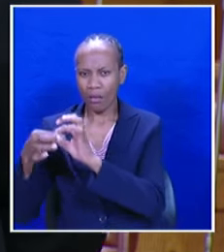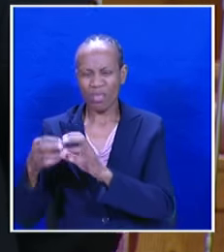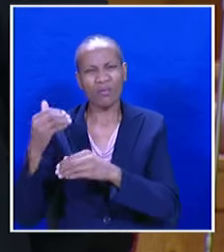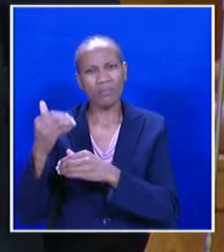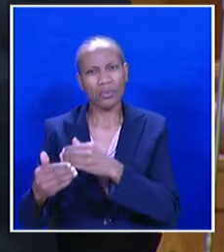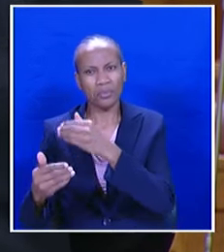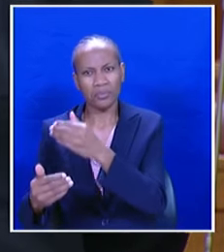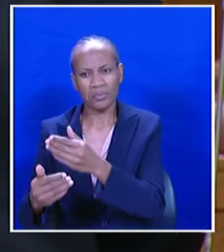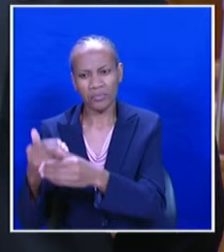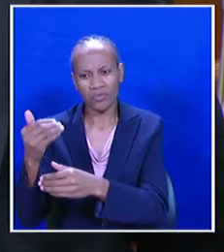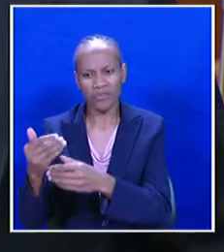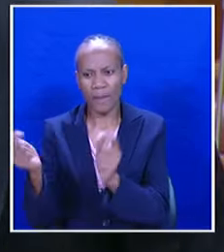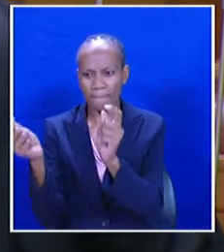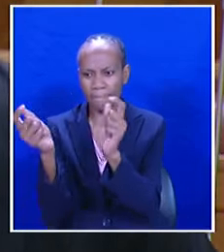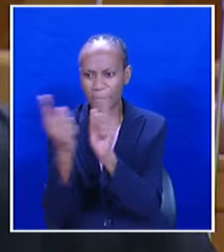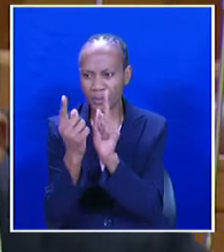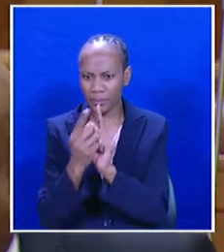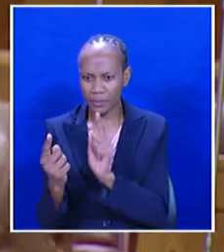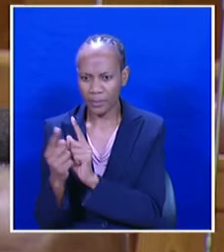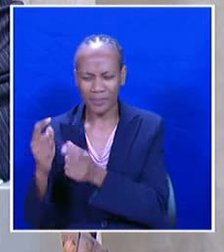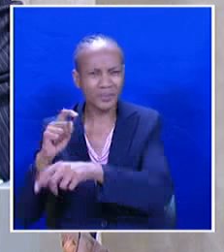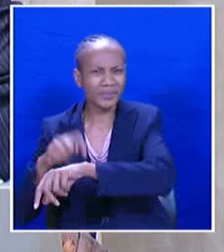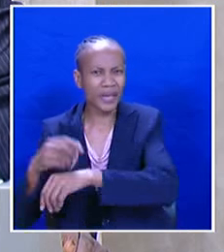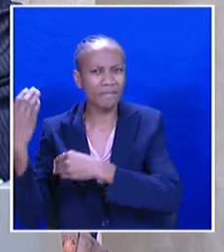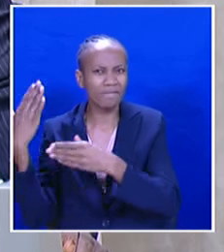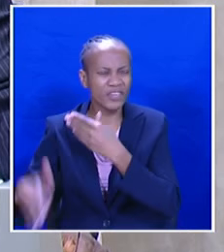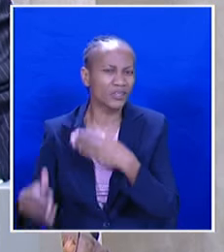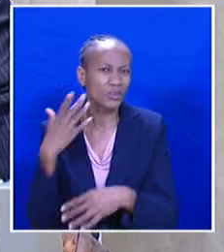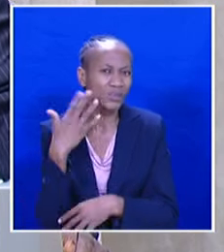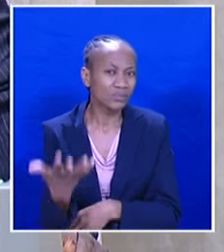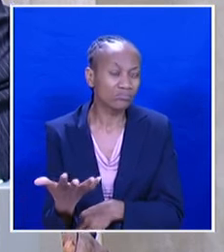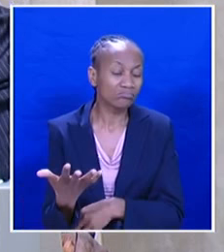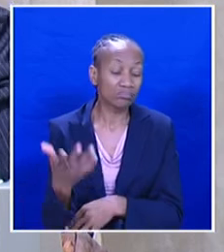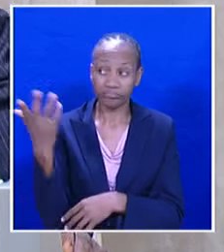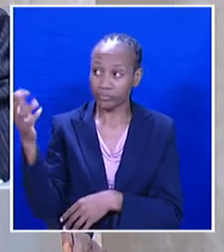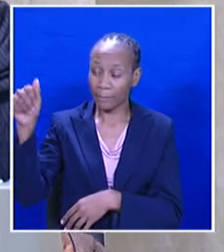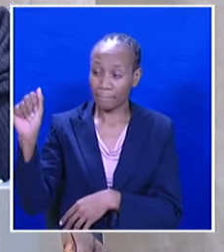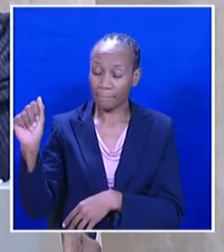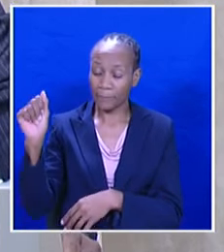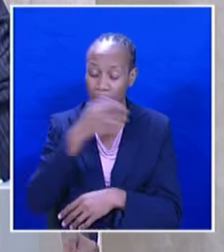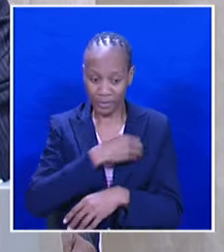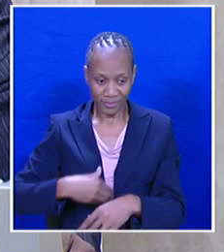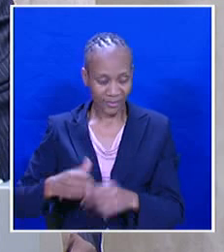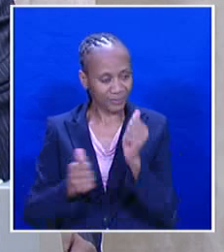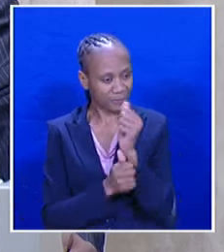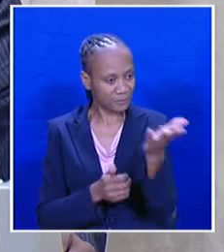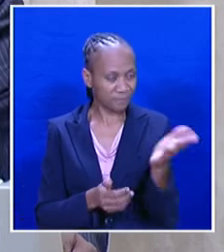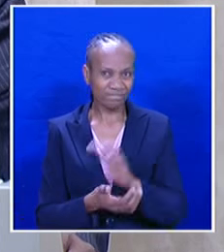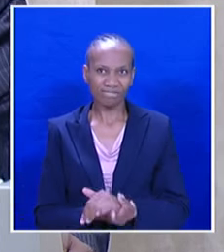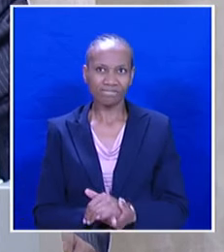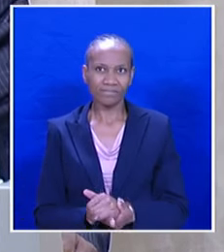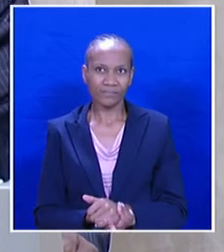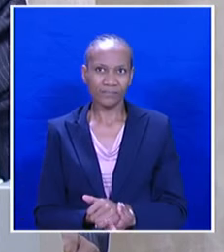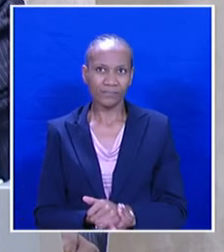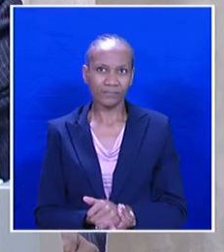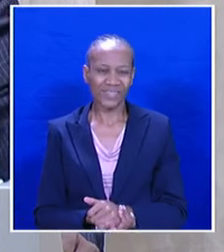bilaterals? Thank you, sir. Deputy President? I sought to get the time frame. I was not